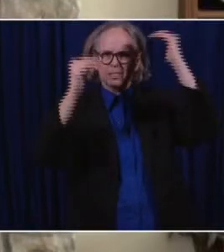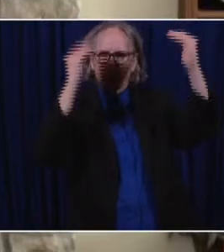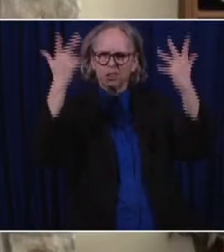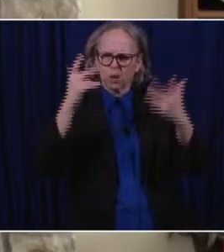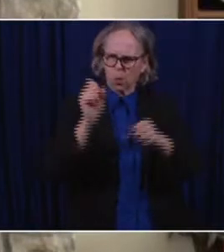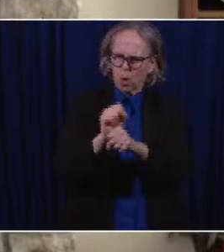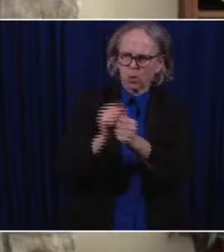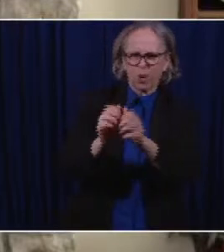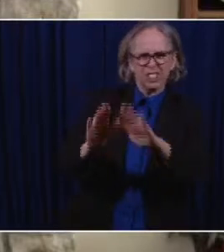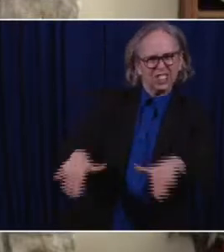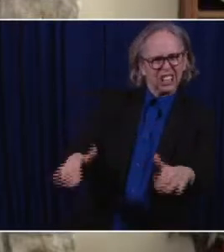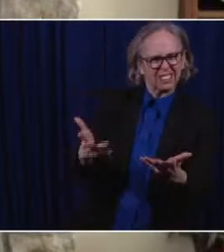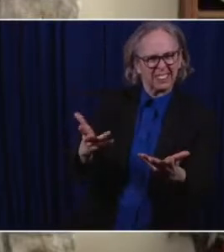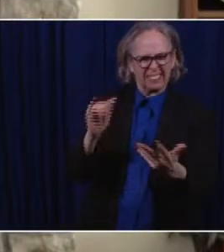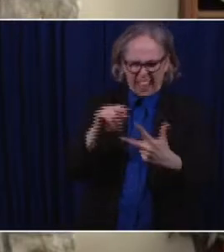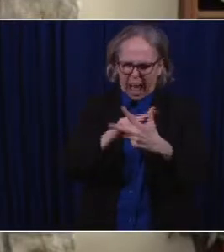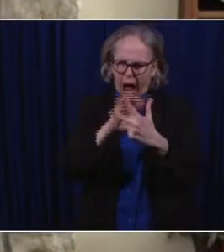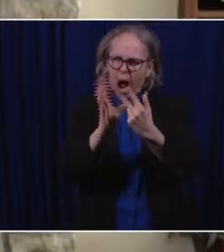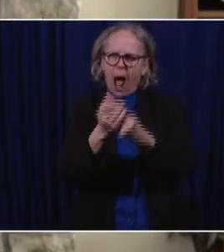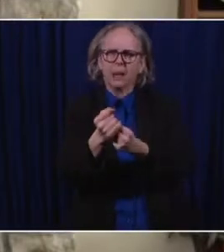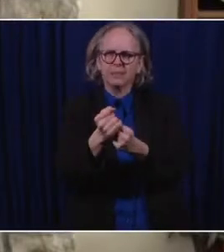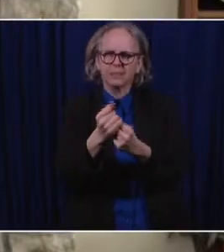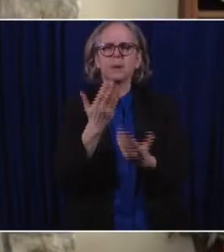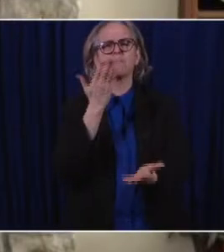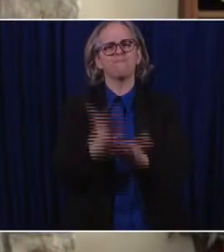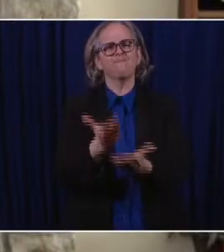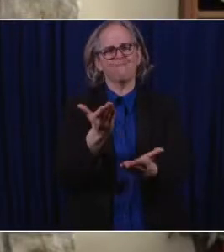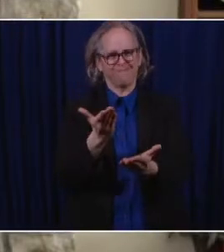so all those things coming together, it seems to me,